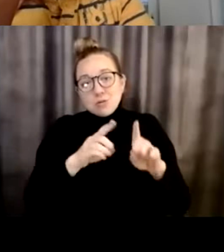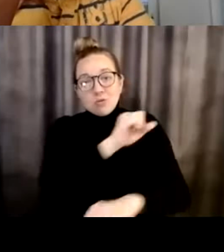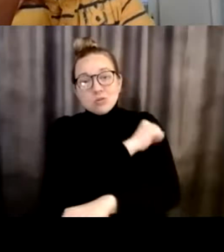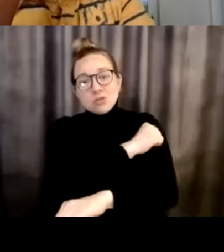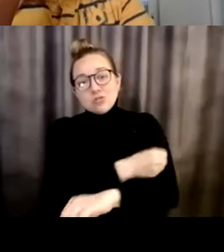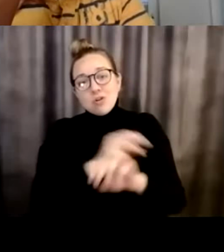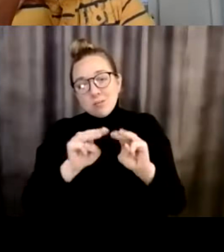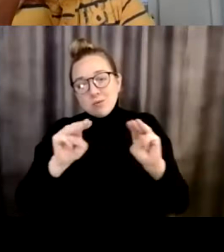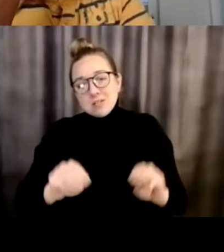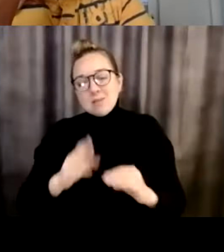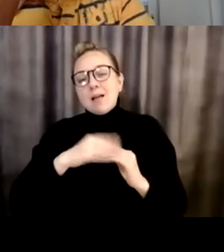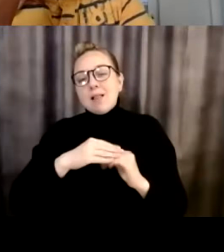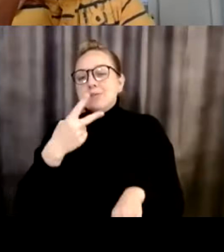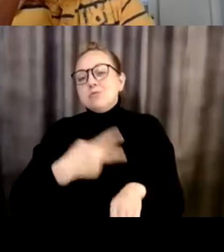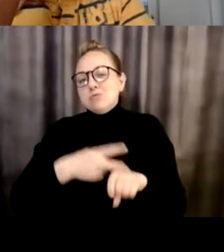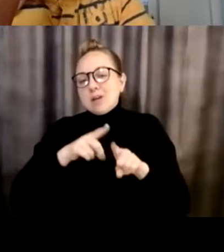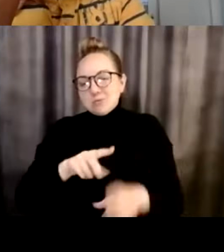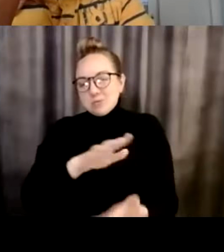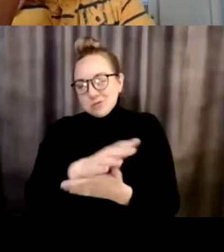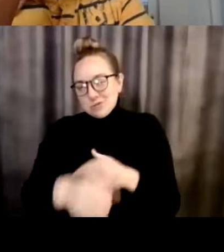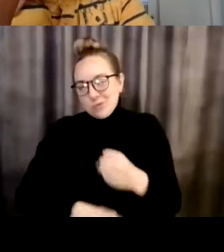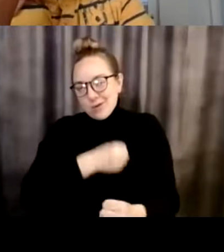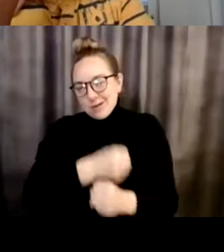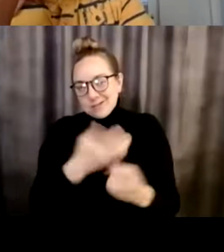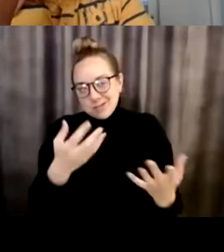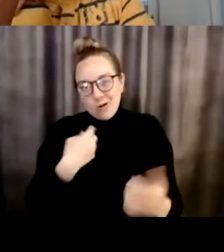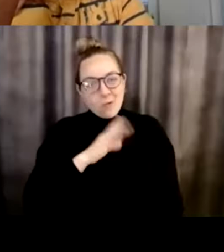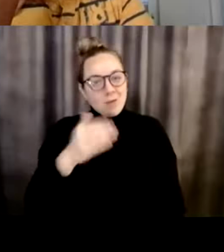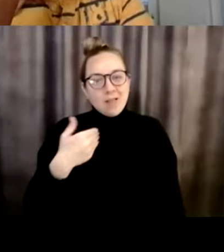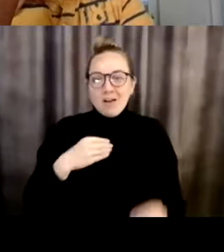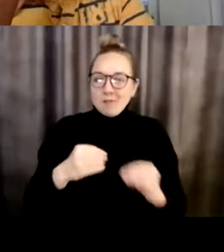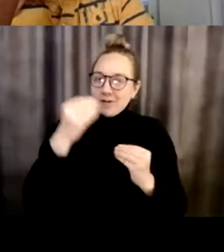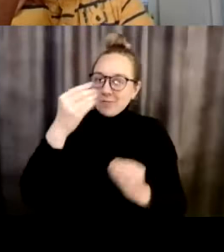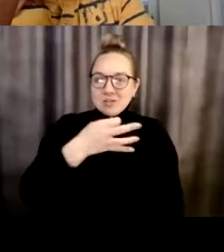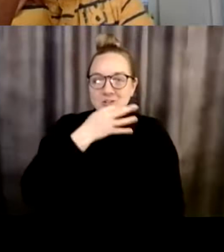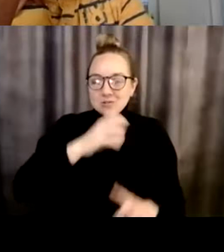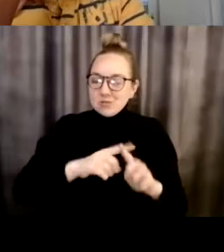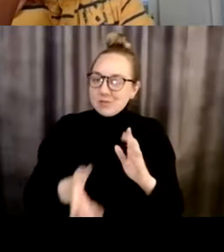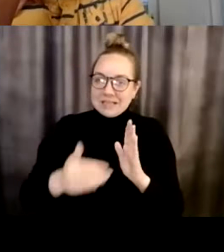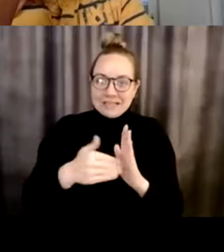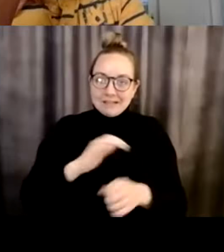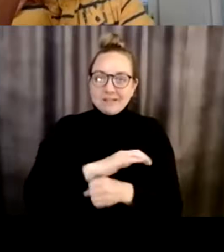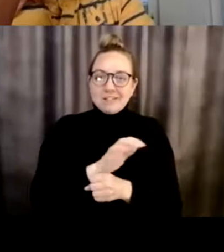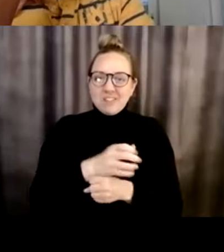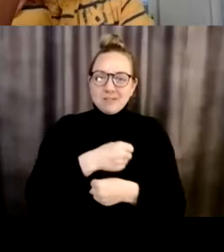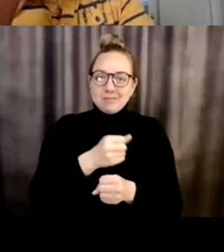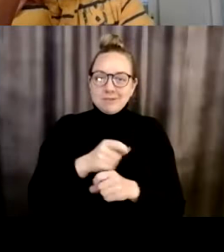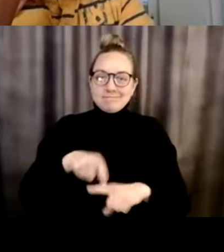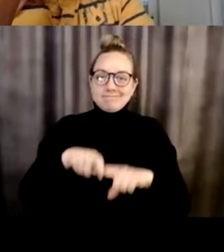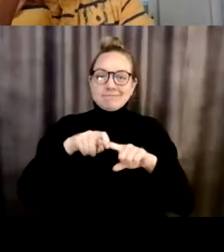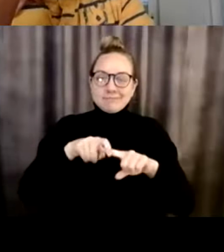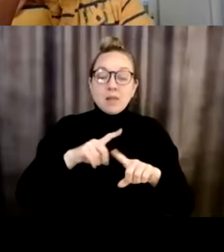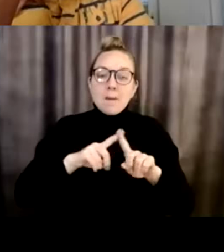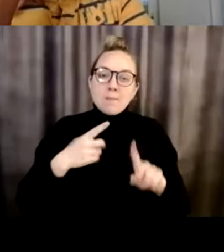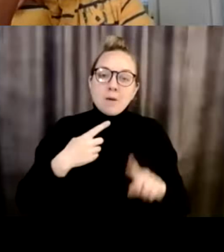But so more to come about that. But again, we are really interested in doing that